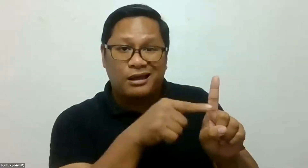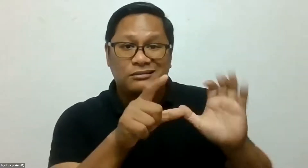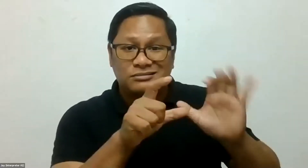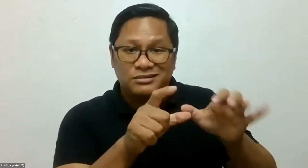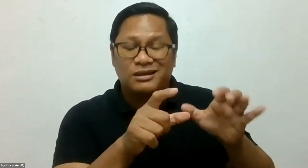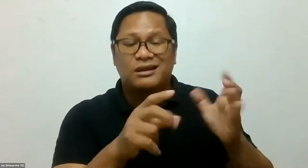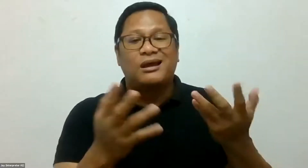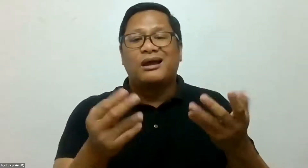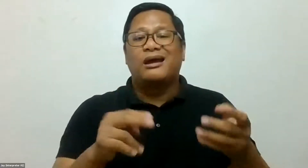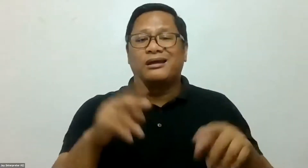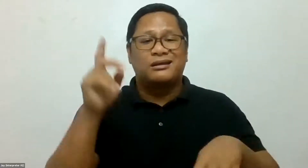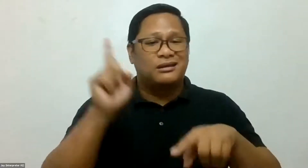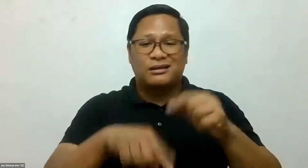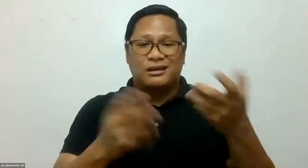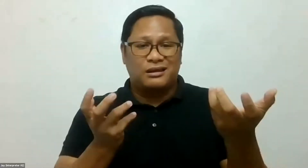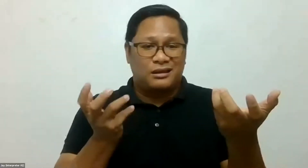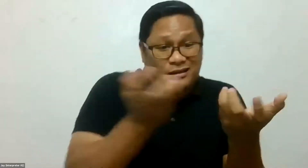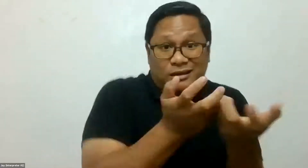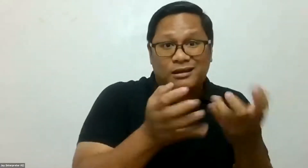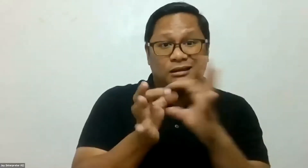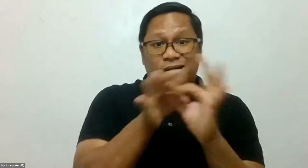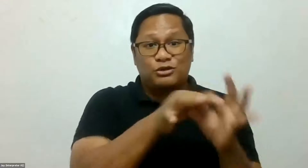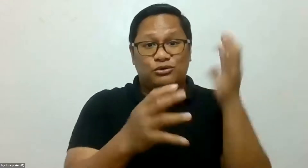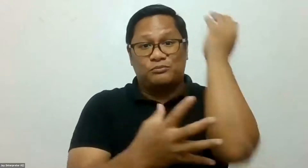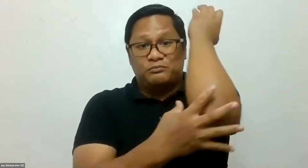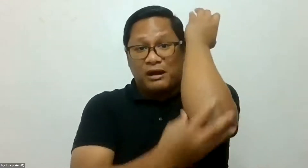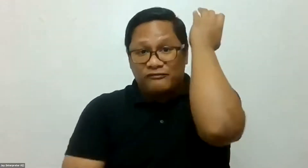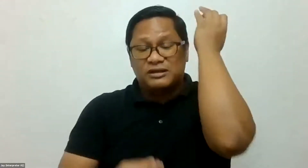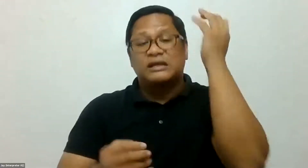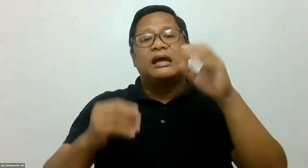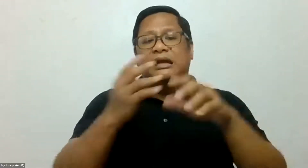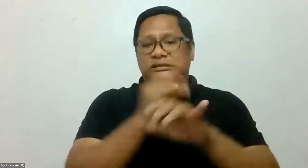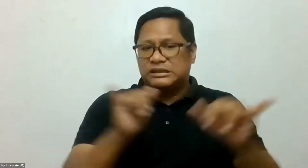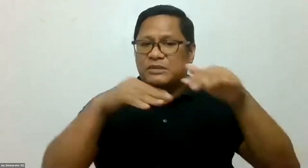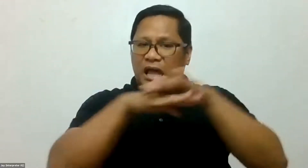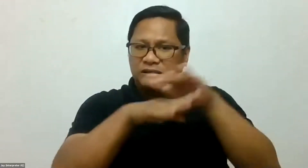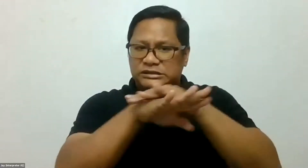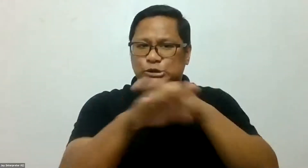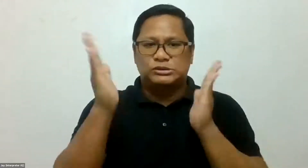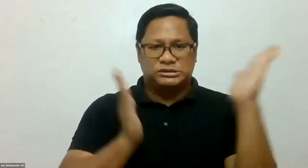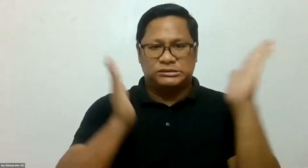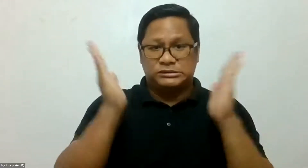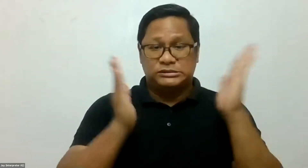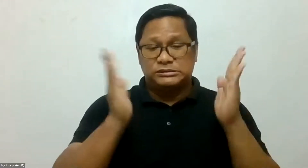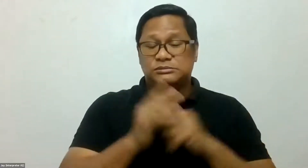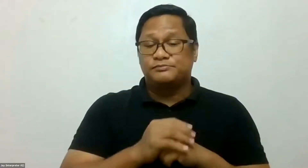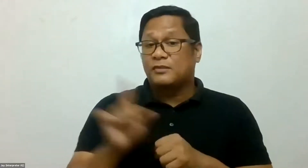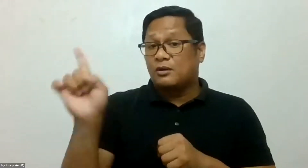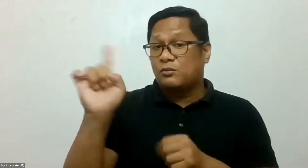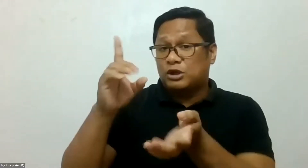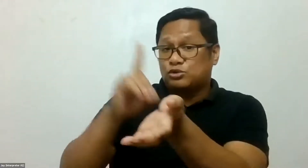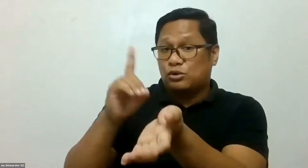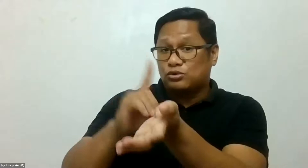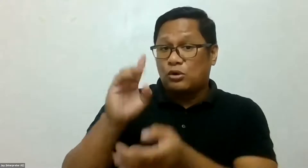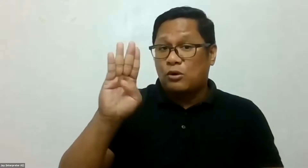undeniable relationship to poverty and therefore access to services. And what Dr. Beverly Ho